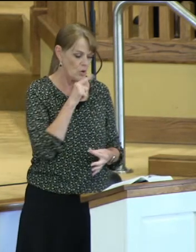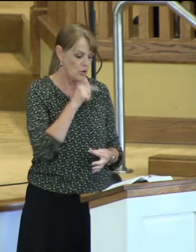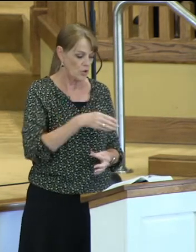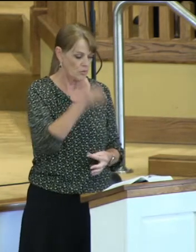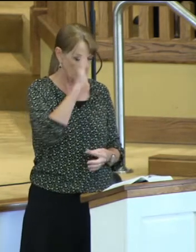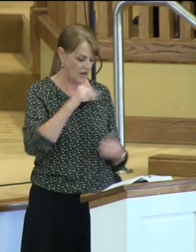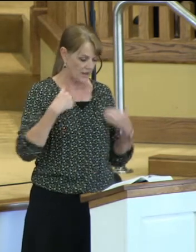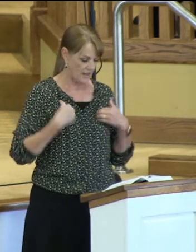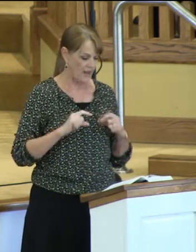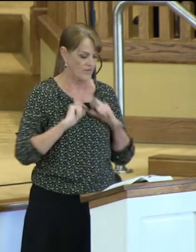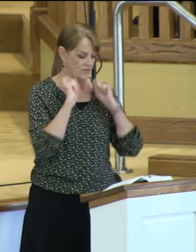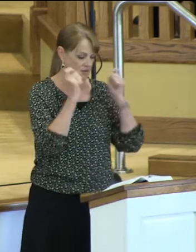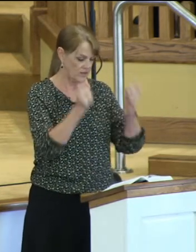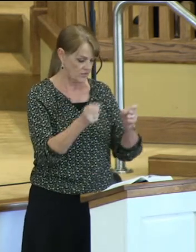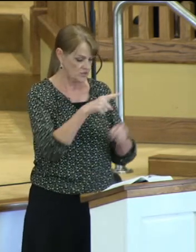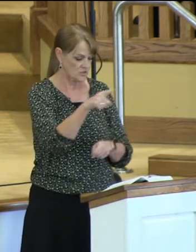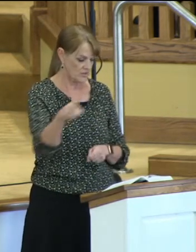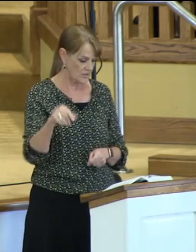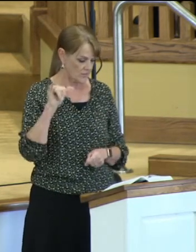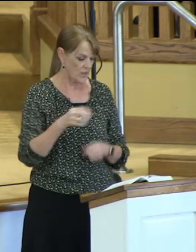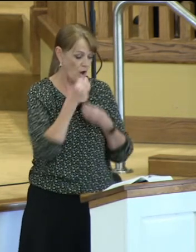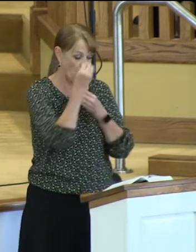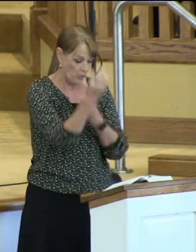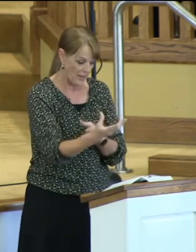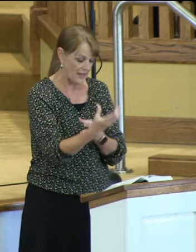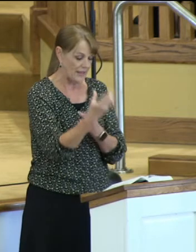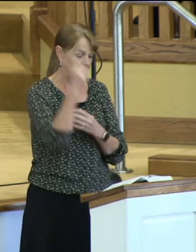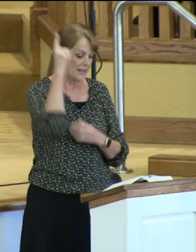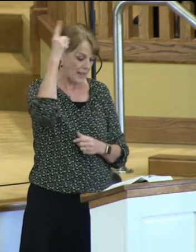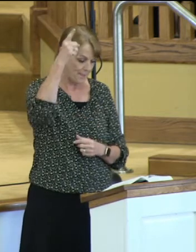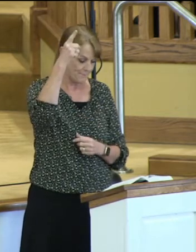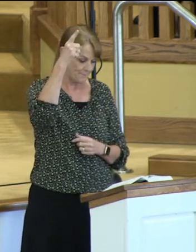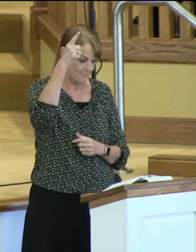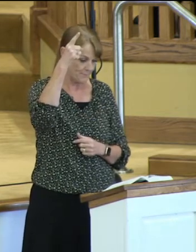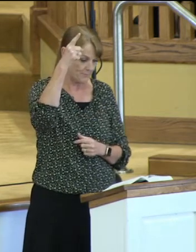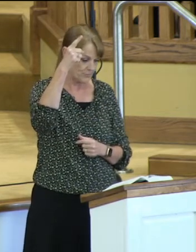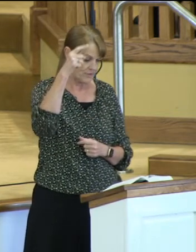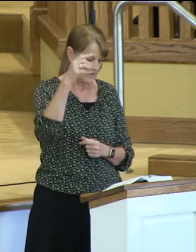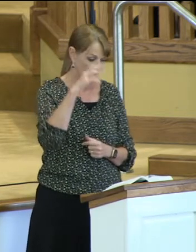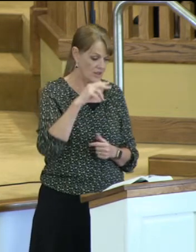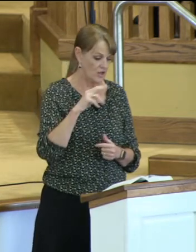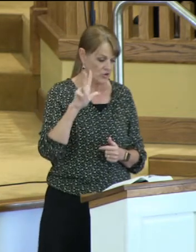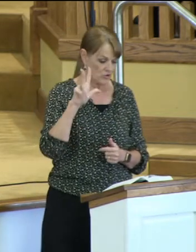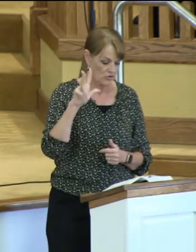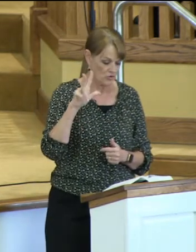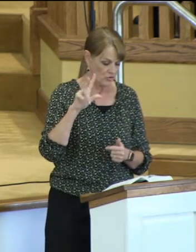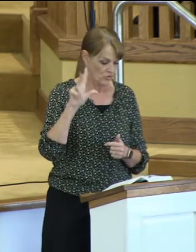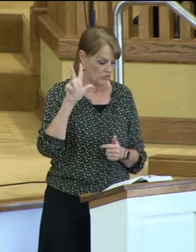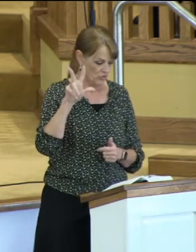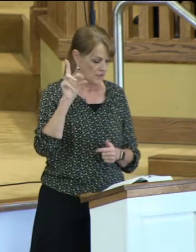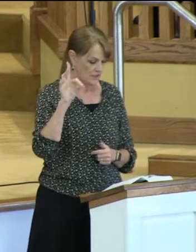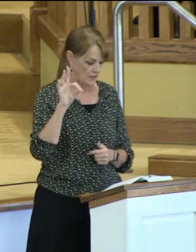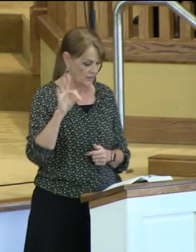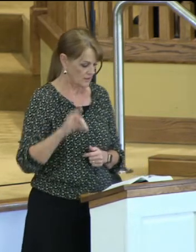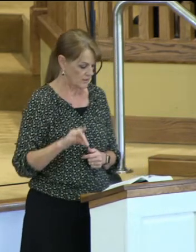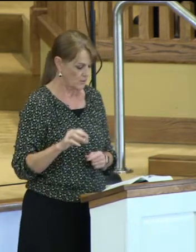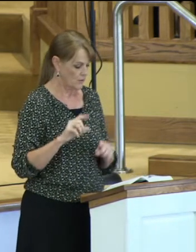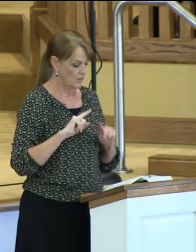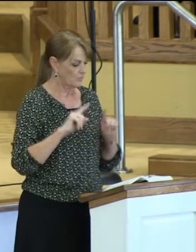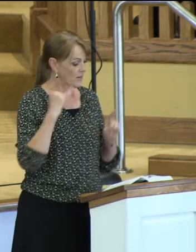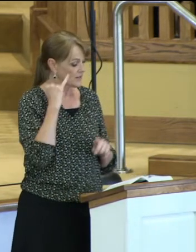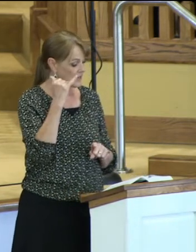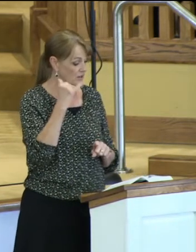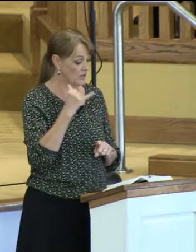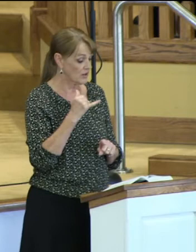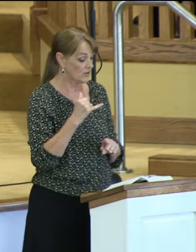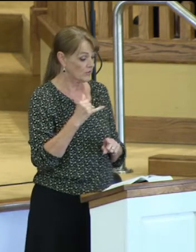whom God hath given to them that obey him." And in verse number 39.